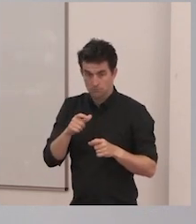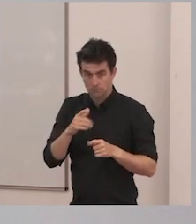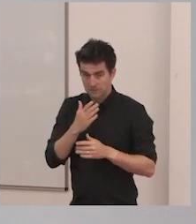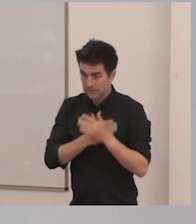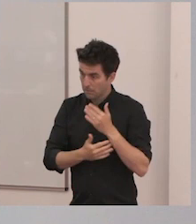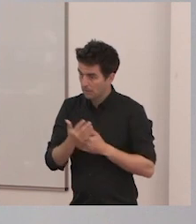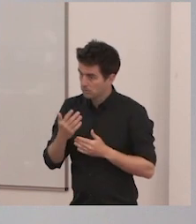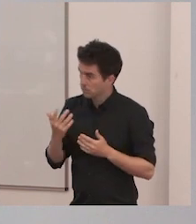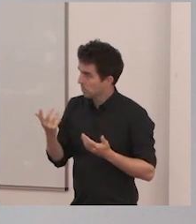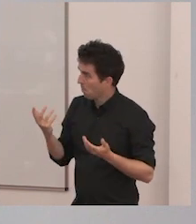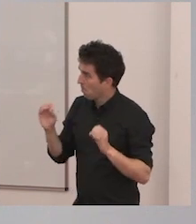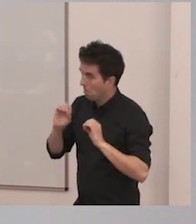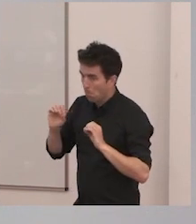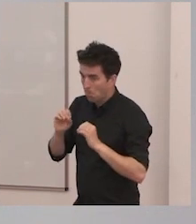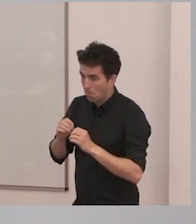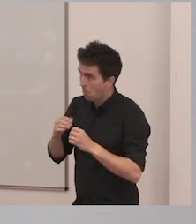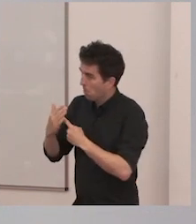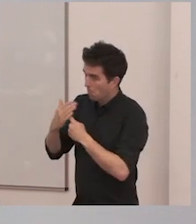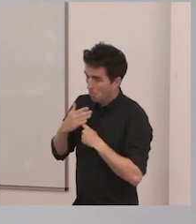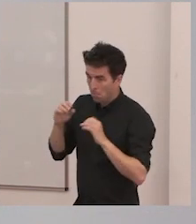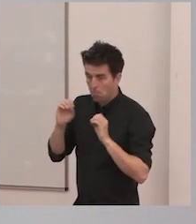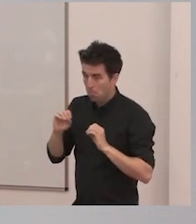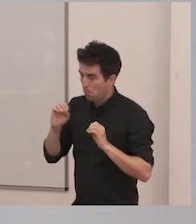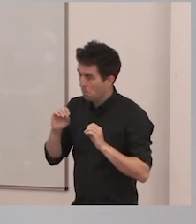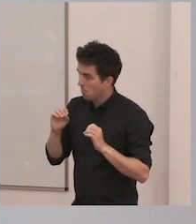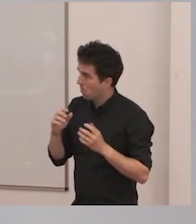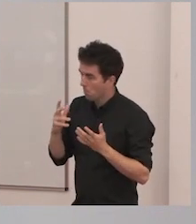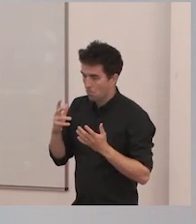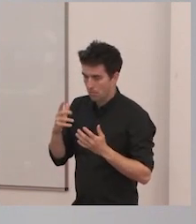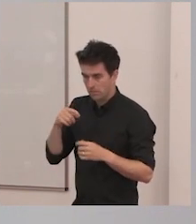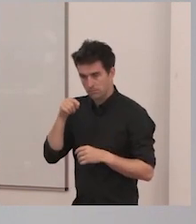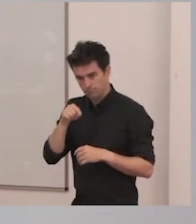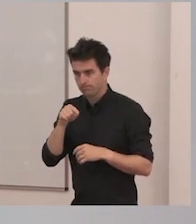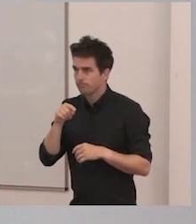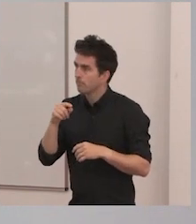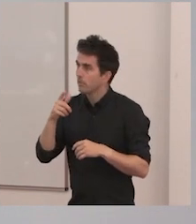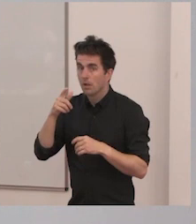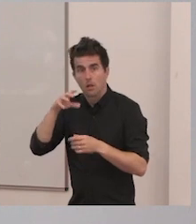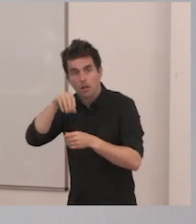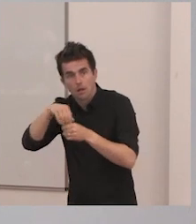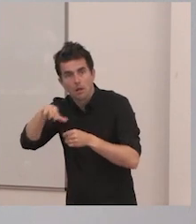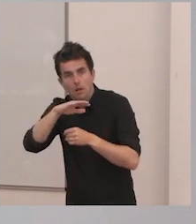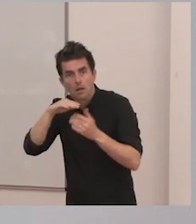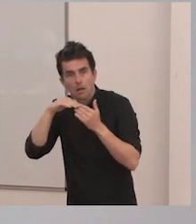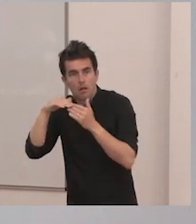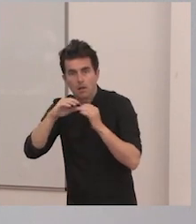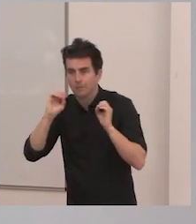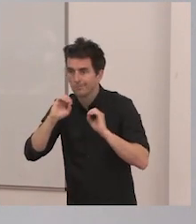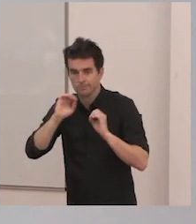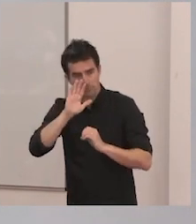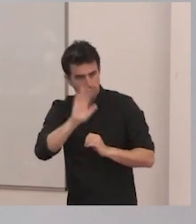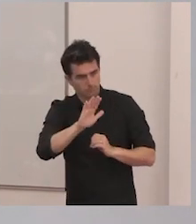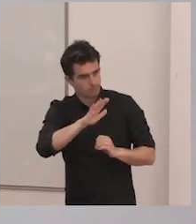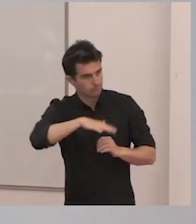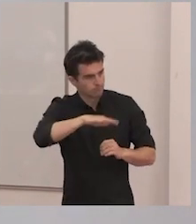with Disabilities, and Article 7, Children with Disabilities, it is critical to recognise